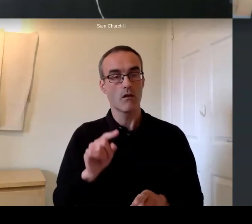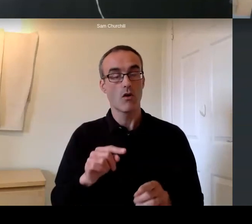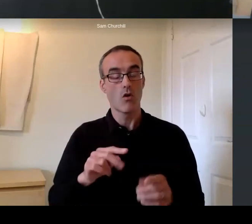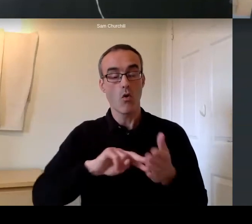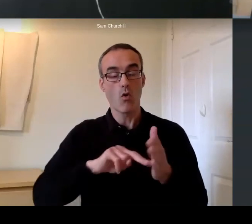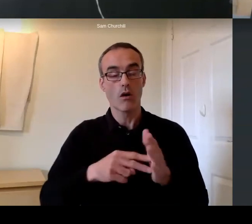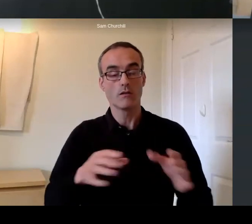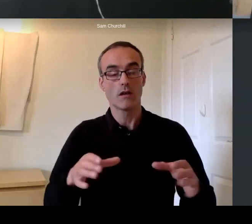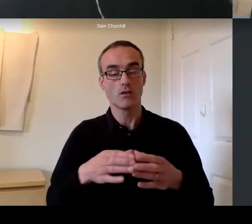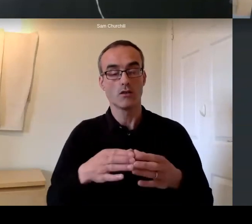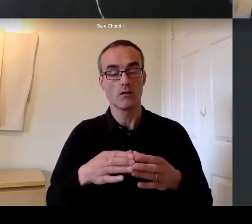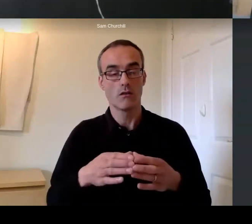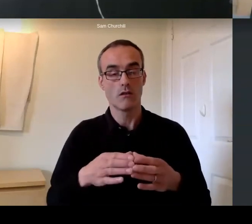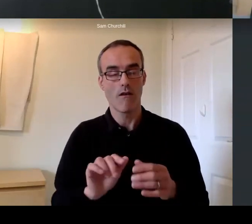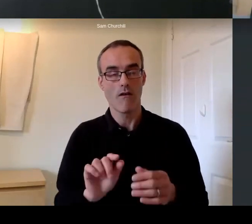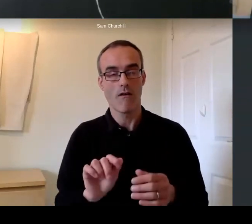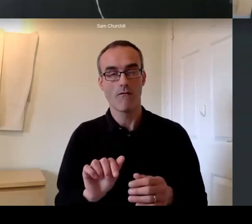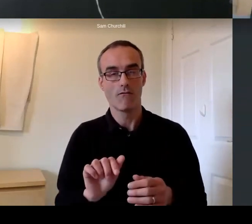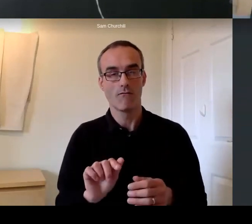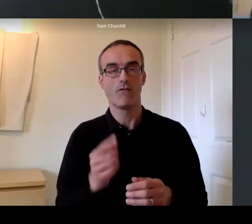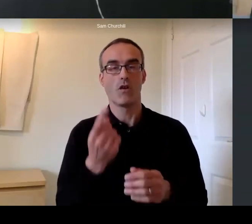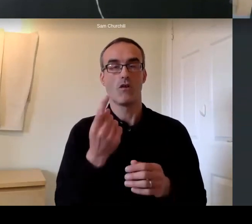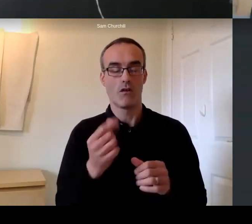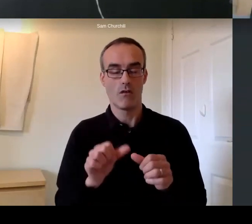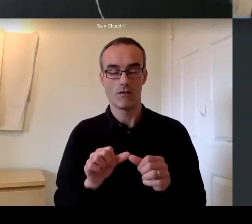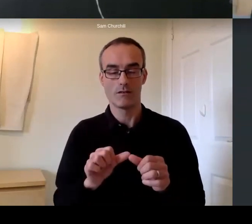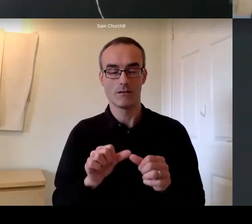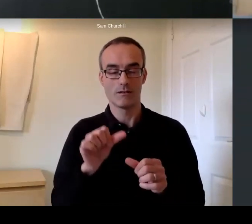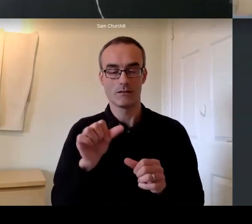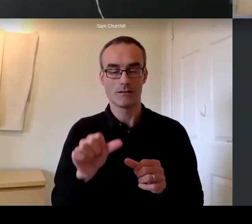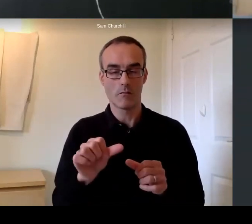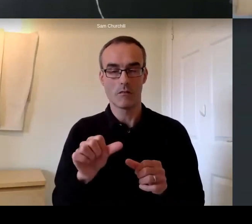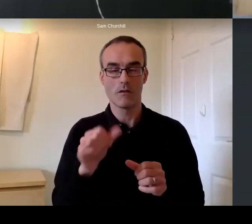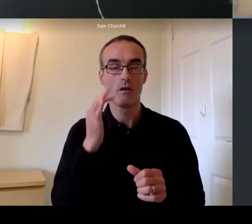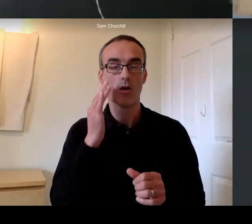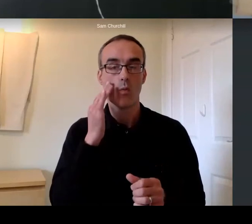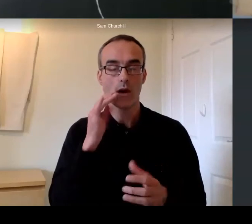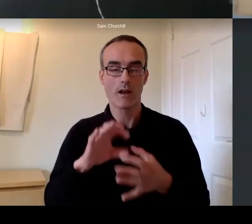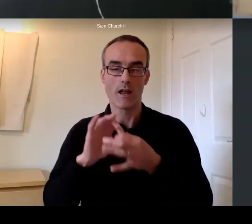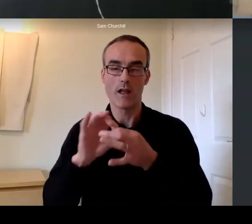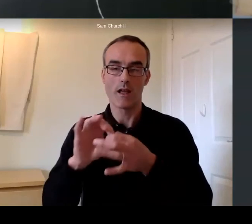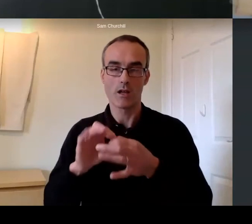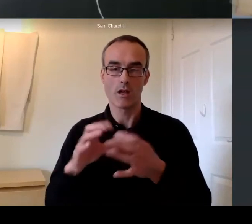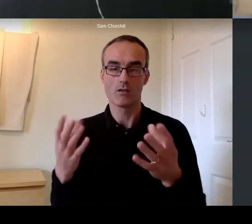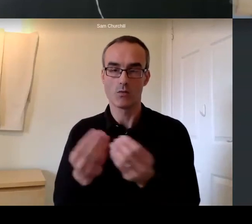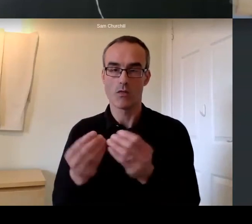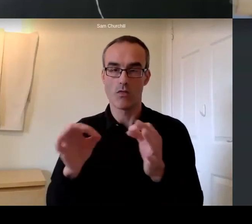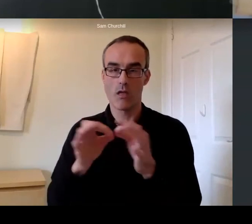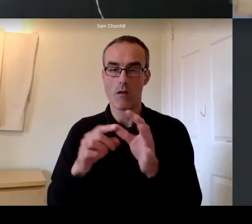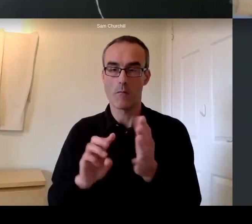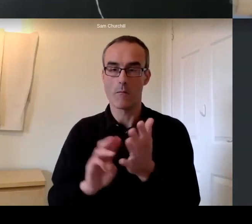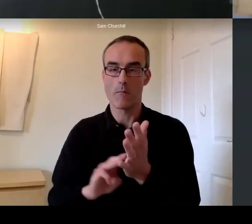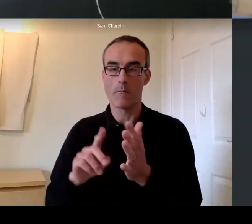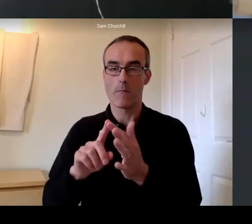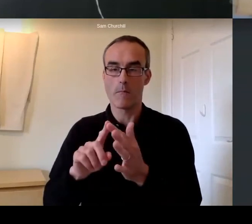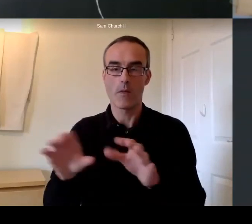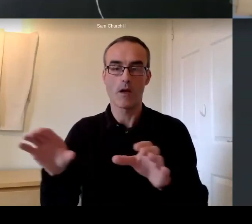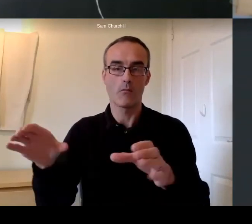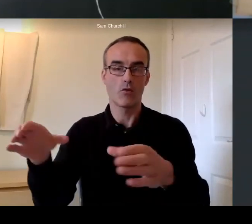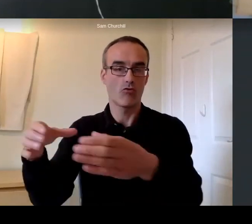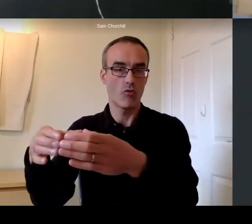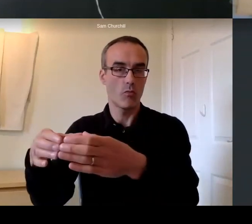take when it is looking to better engage with BAME groups, maybe as participants and in terms of the workforce. So I'll go to you